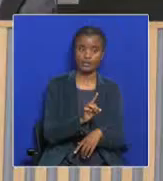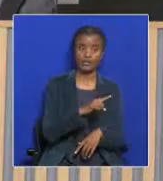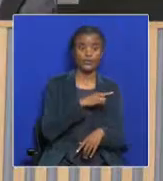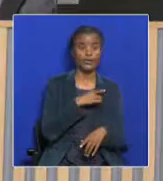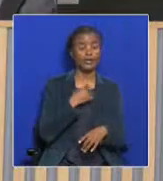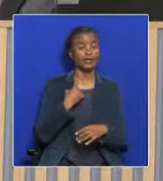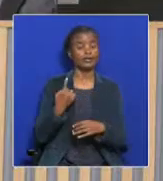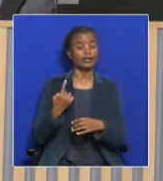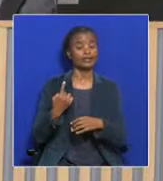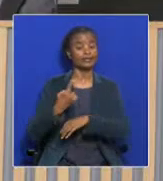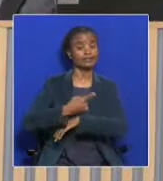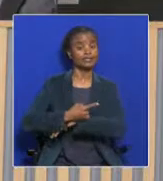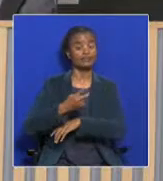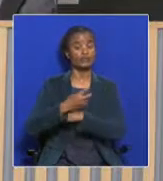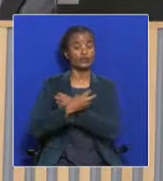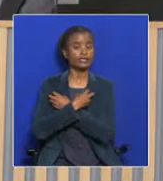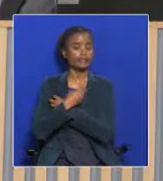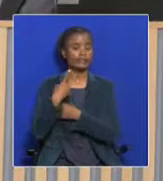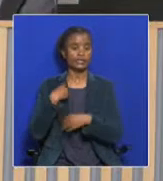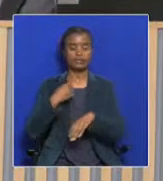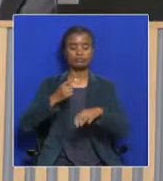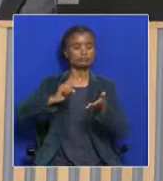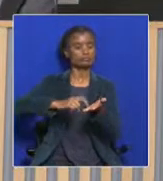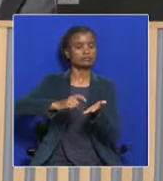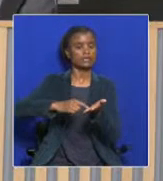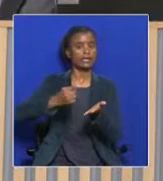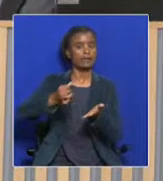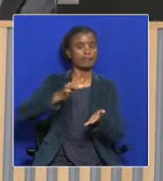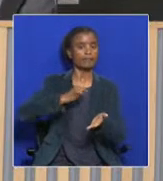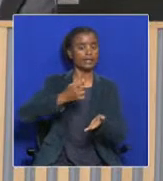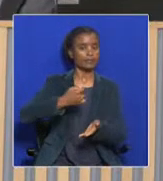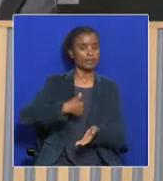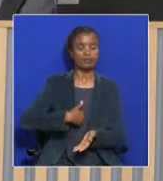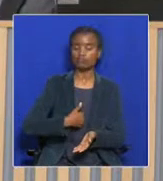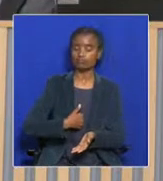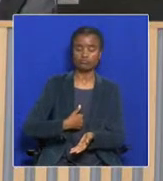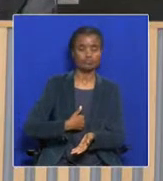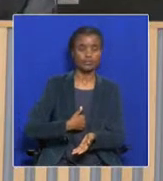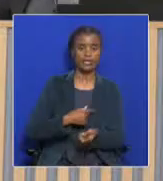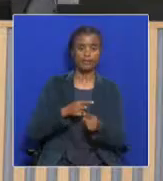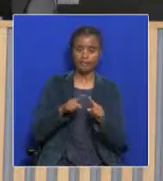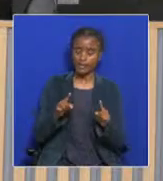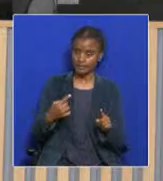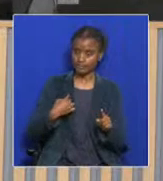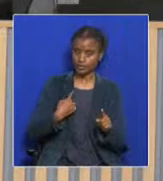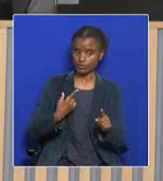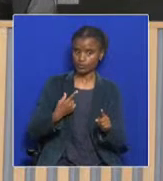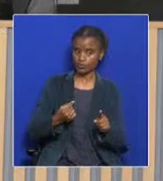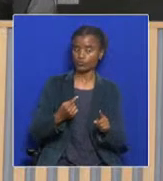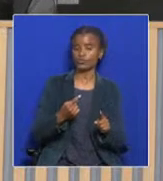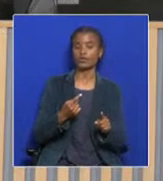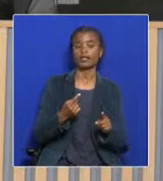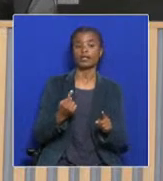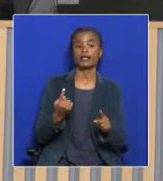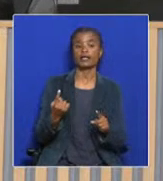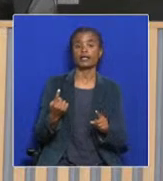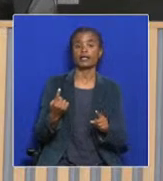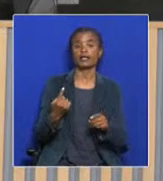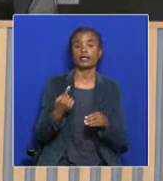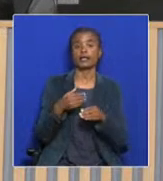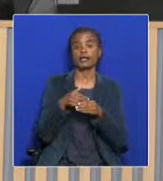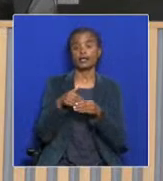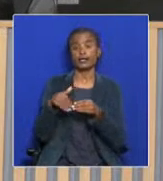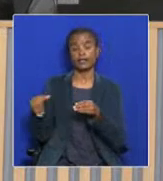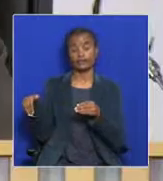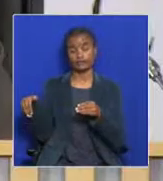after I had gone in. But I left because I continued to be on leave. And the proposition I'm making